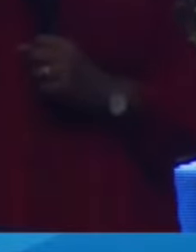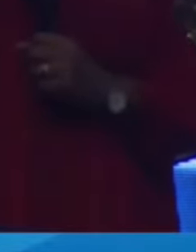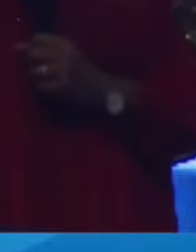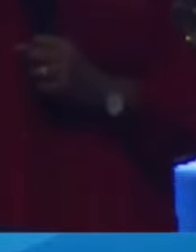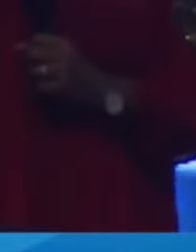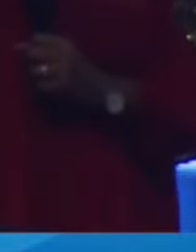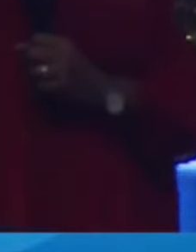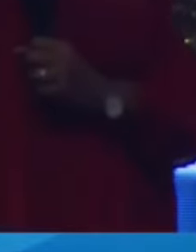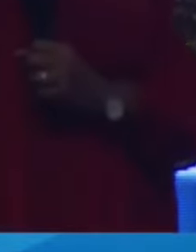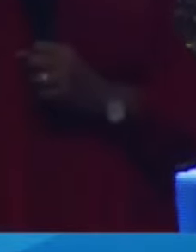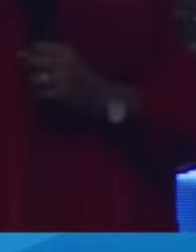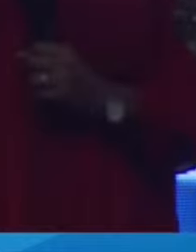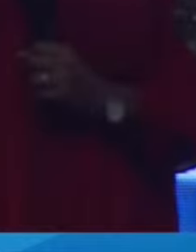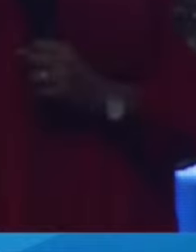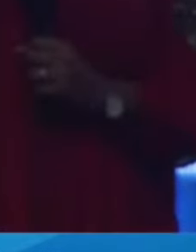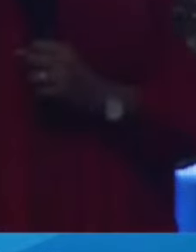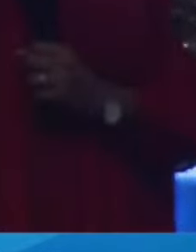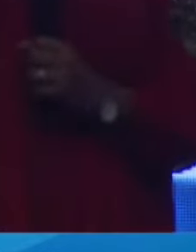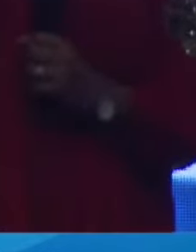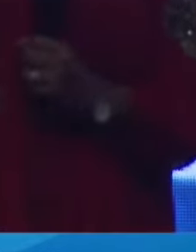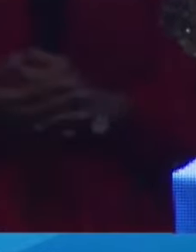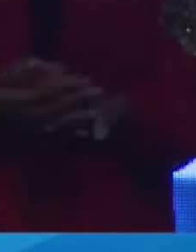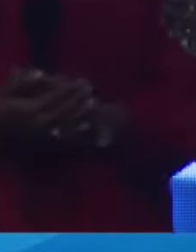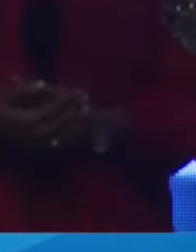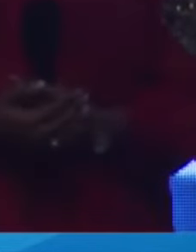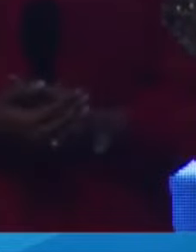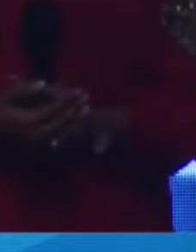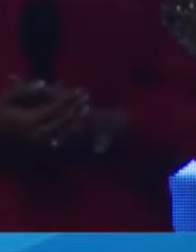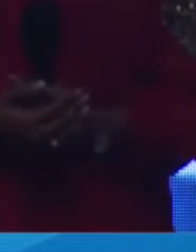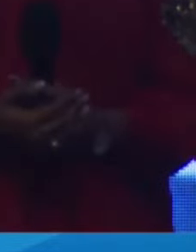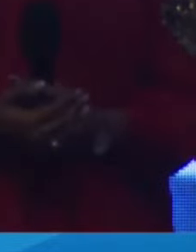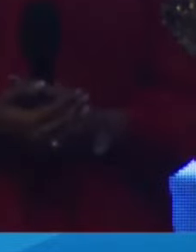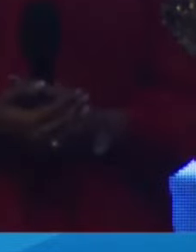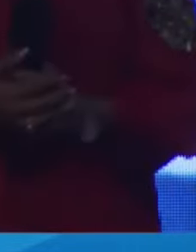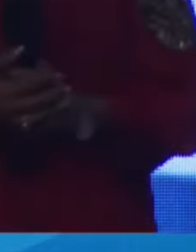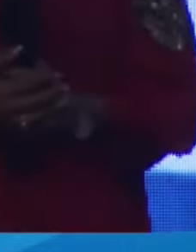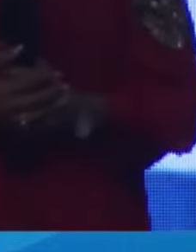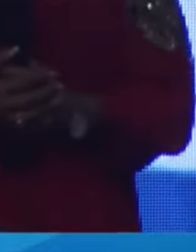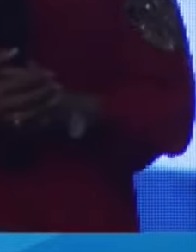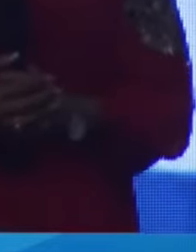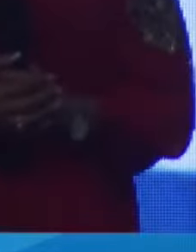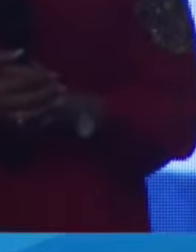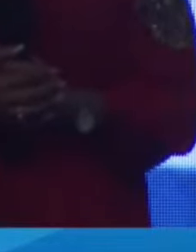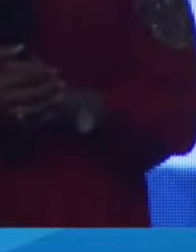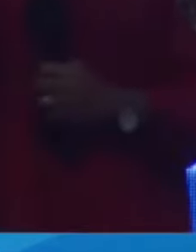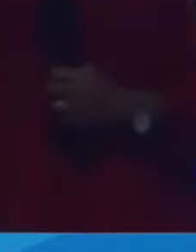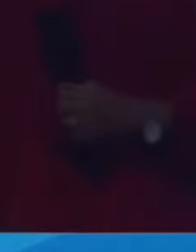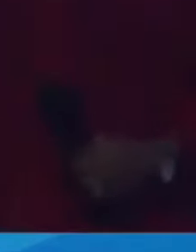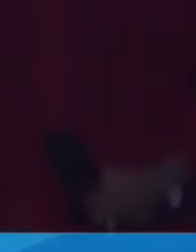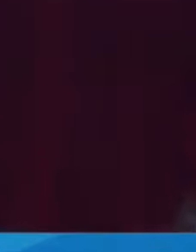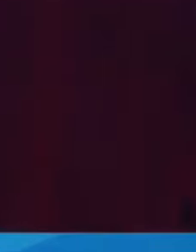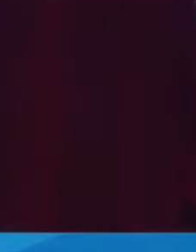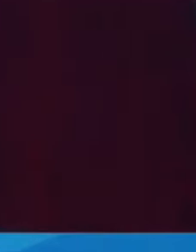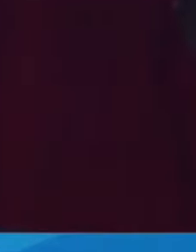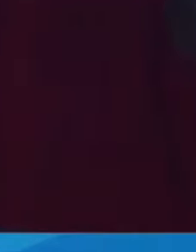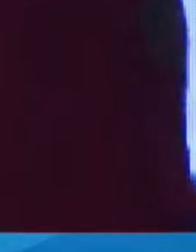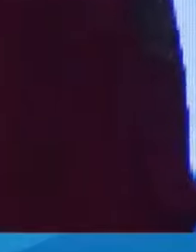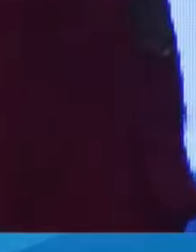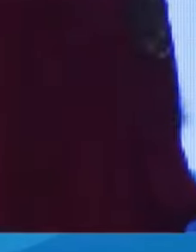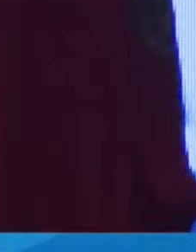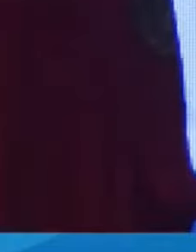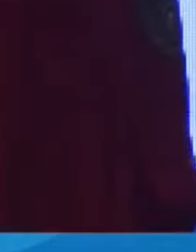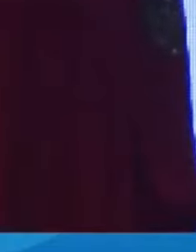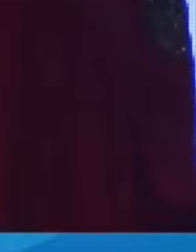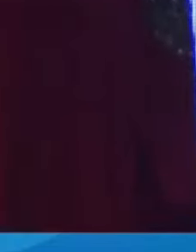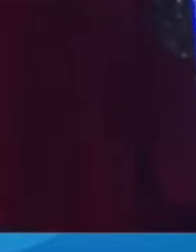Kenya his wife and government them keep